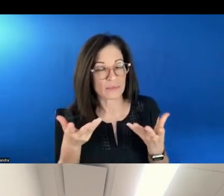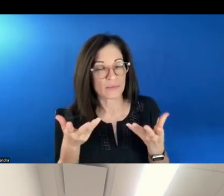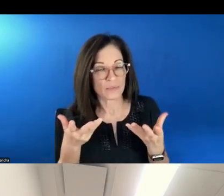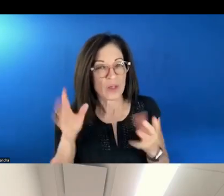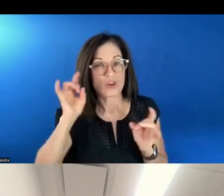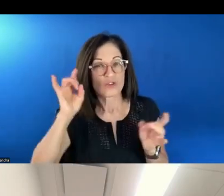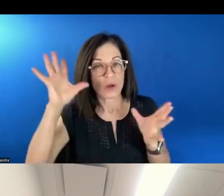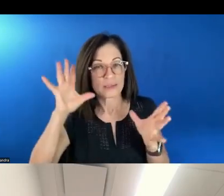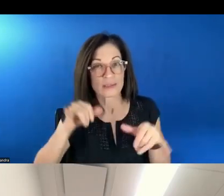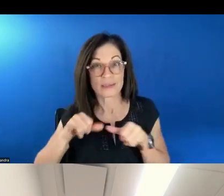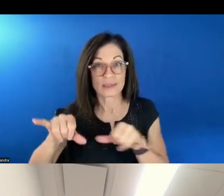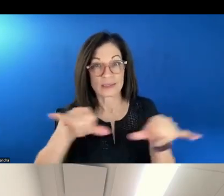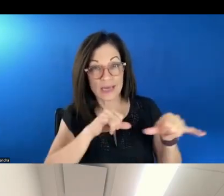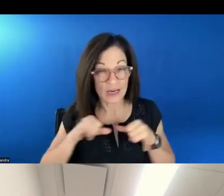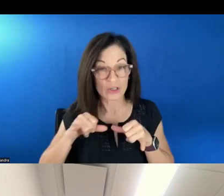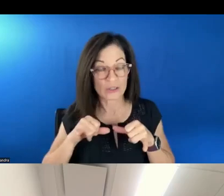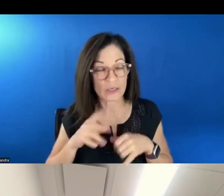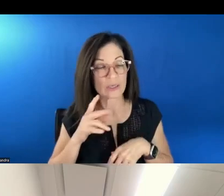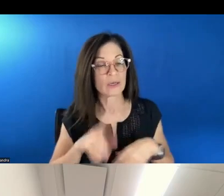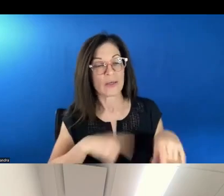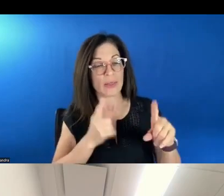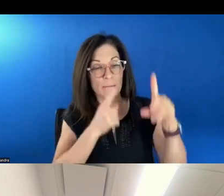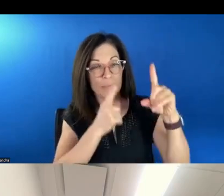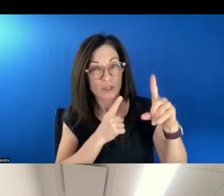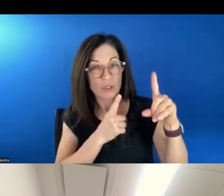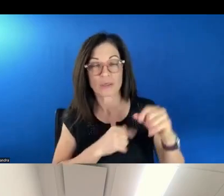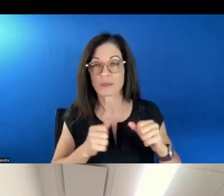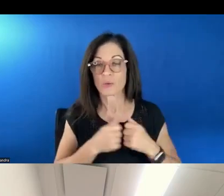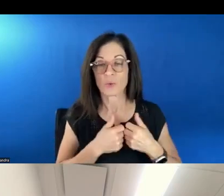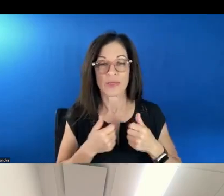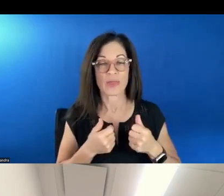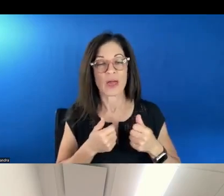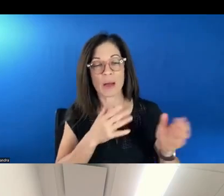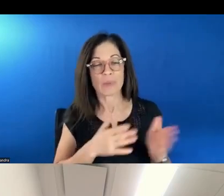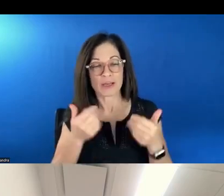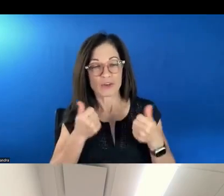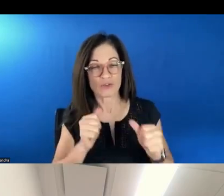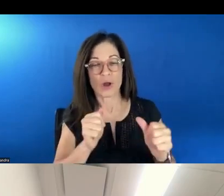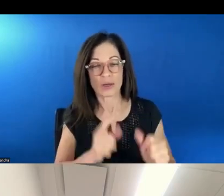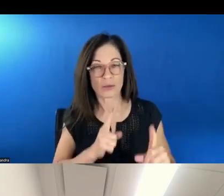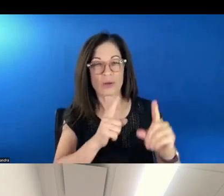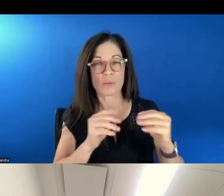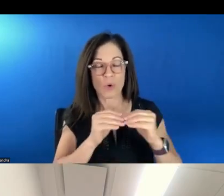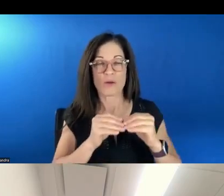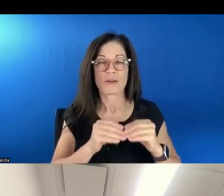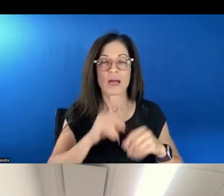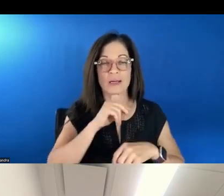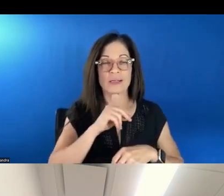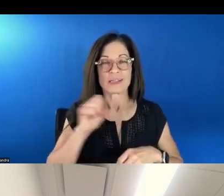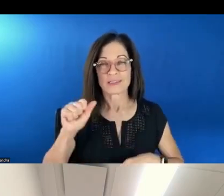crisis standards definitions with an eye toward moving toward a SAMHSA National